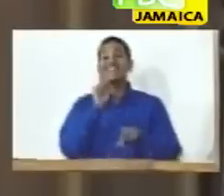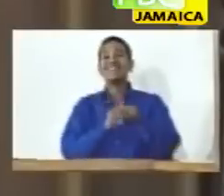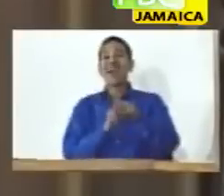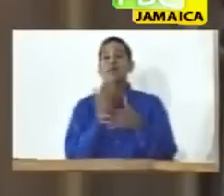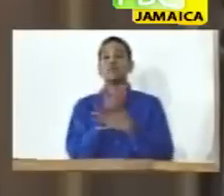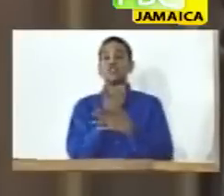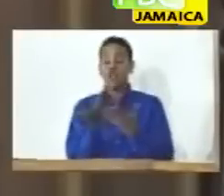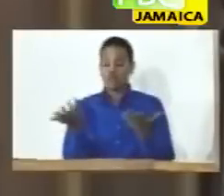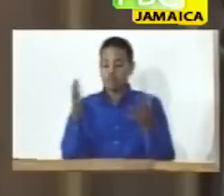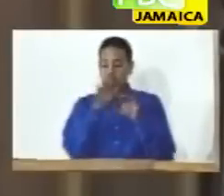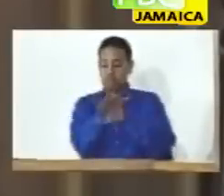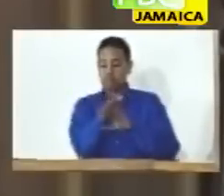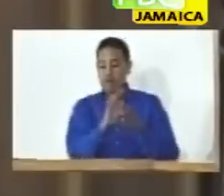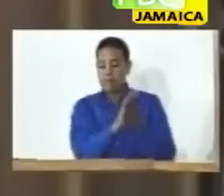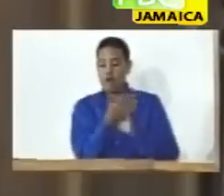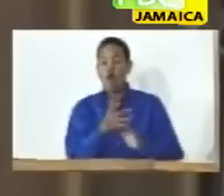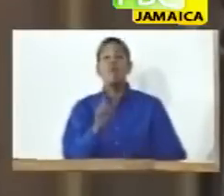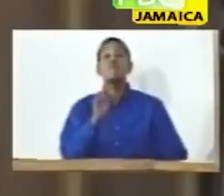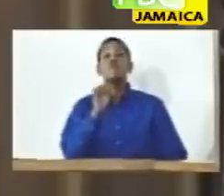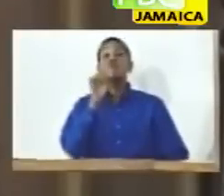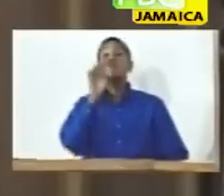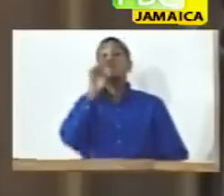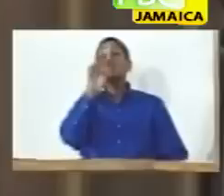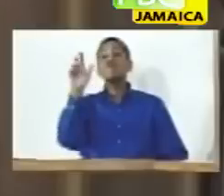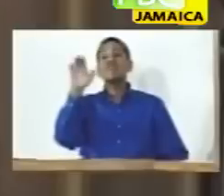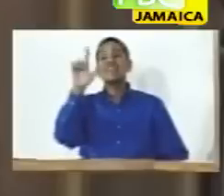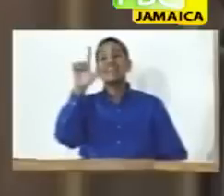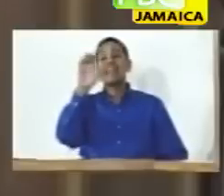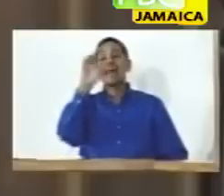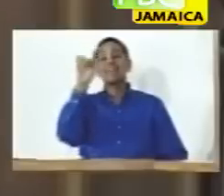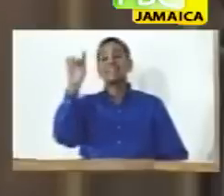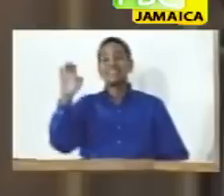the Real Estate Authority of Jamaica.